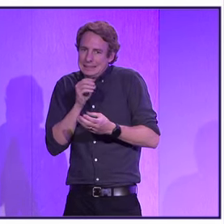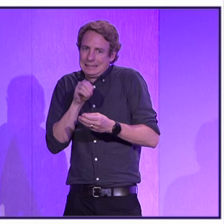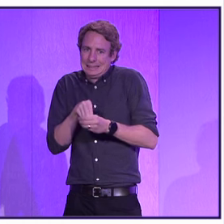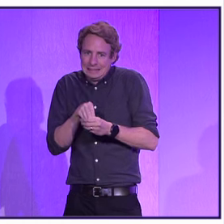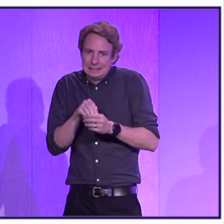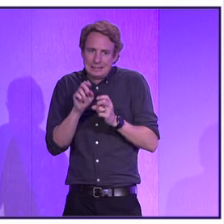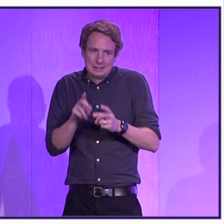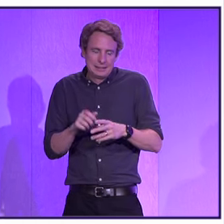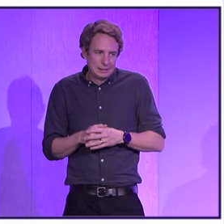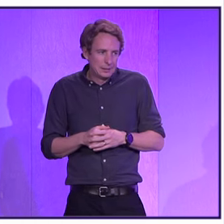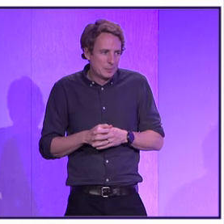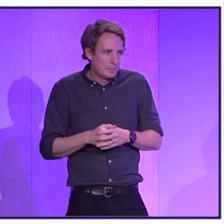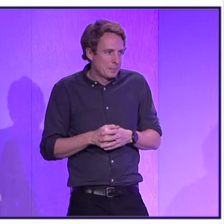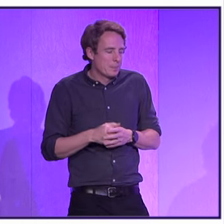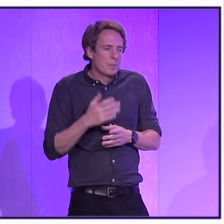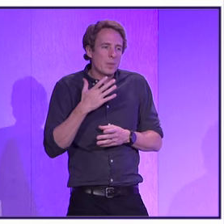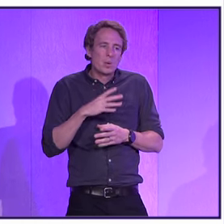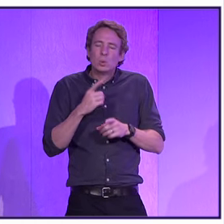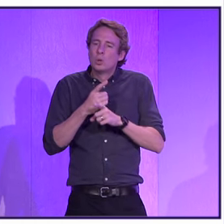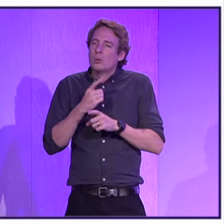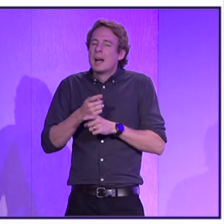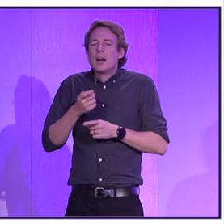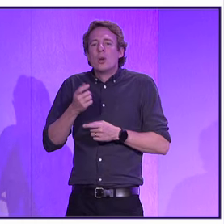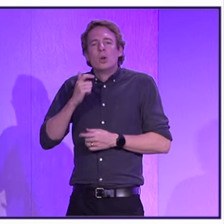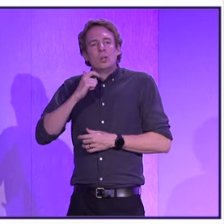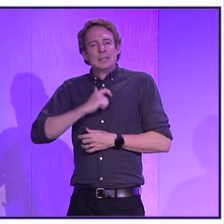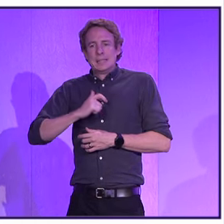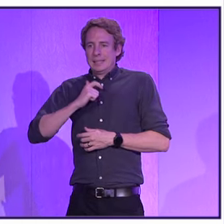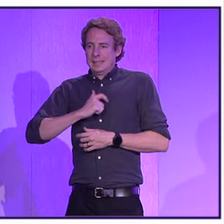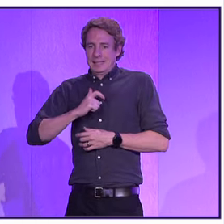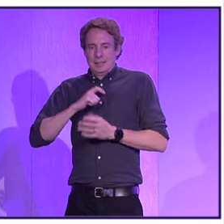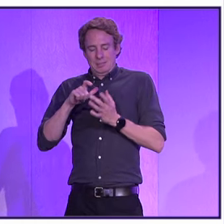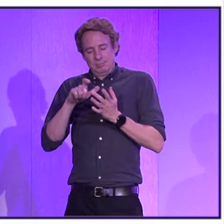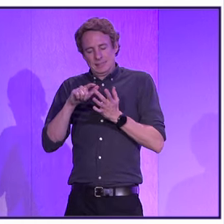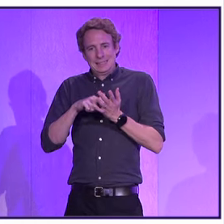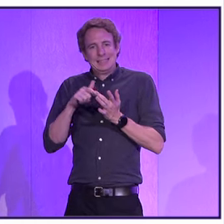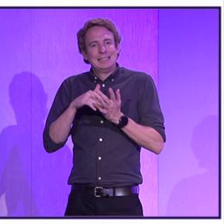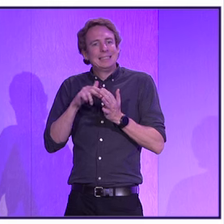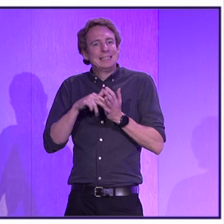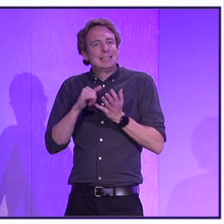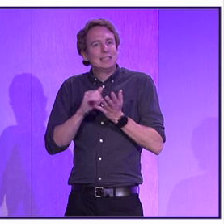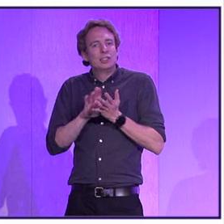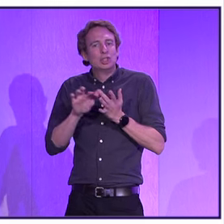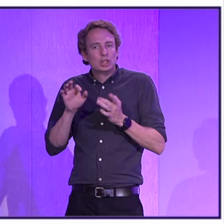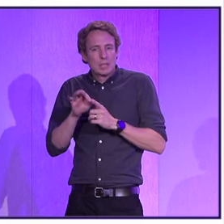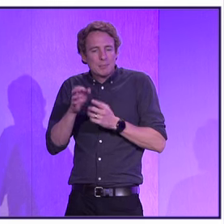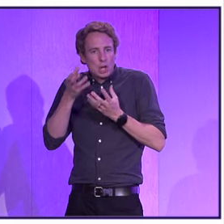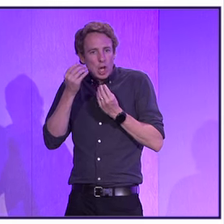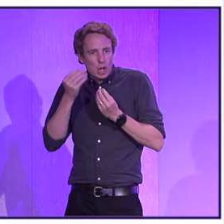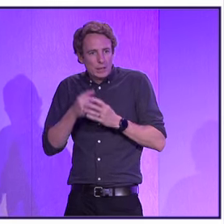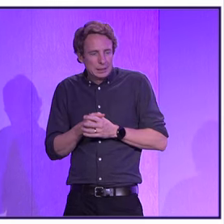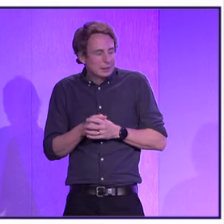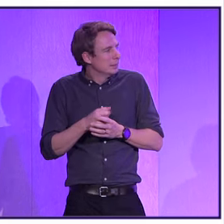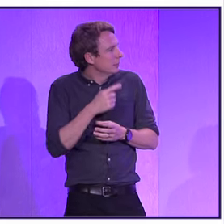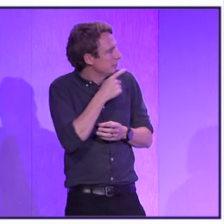to briefly touch upon the concept of learning citizenship, which is attributed to Etienne Wenger and